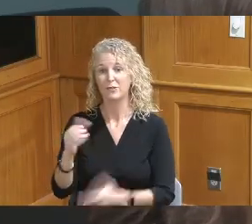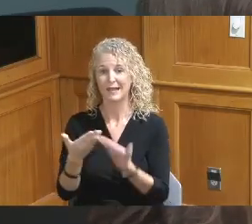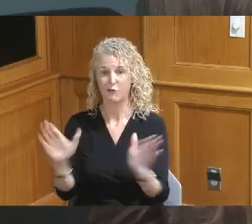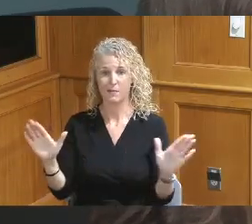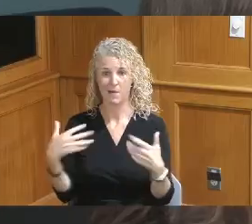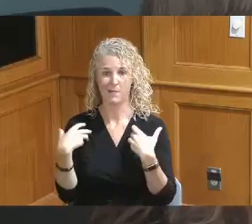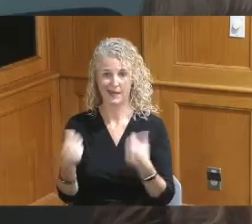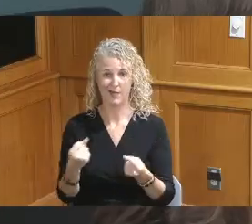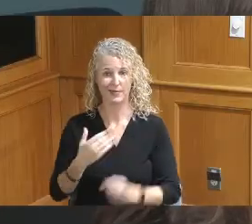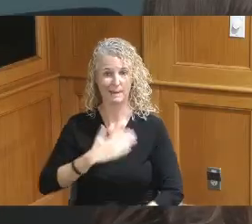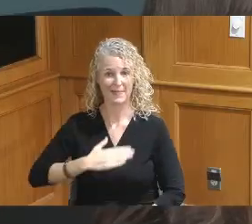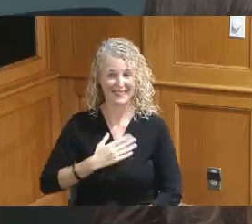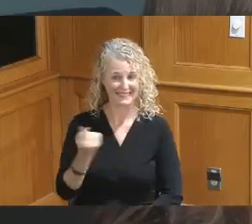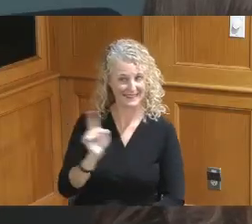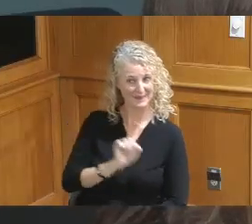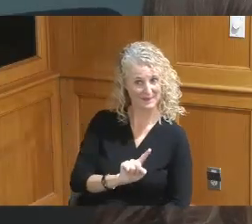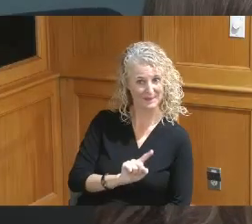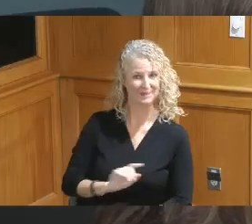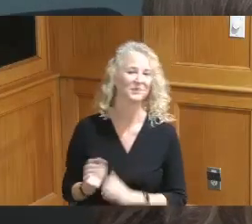forward.